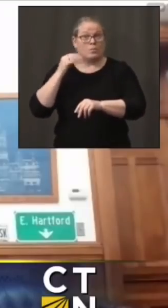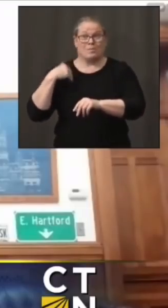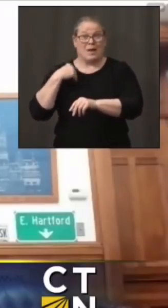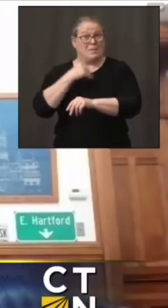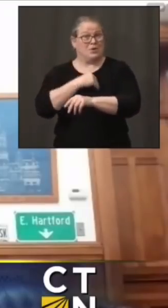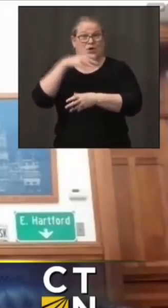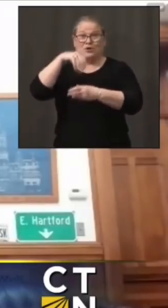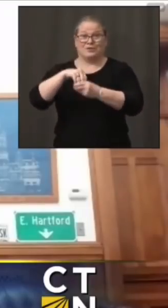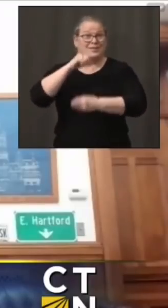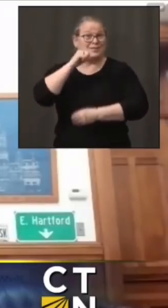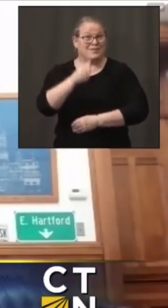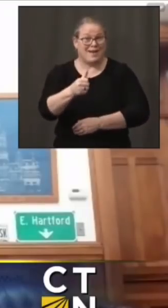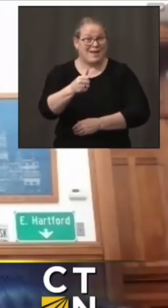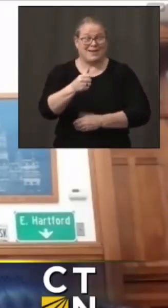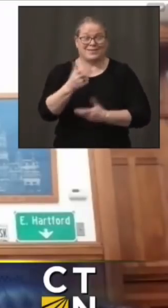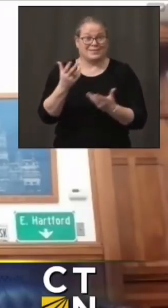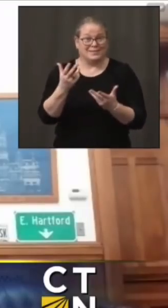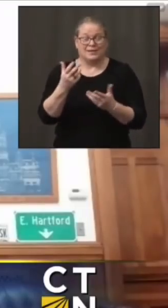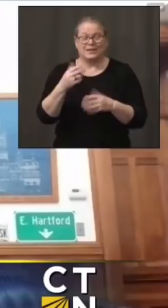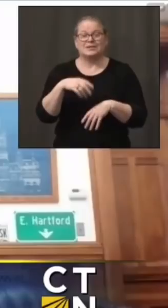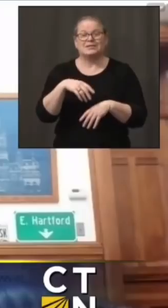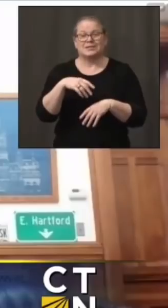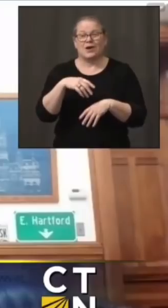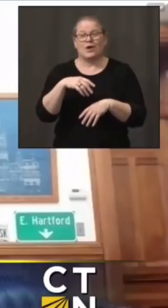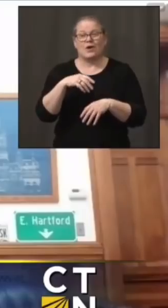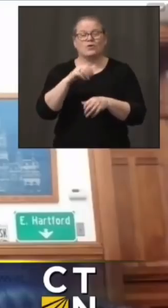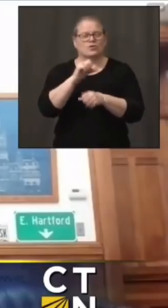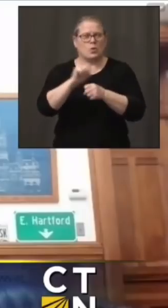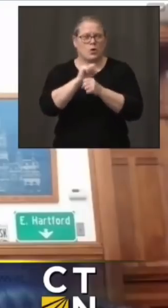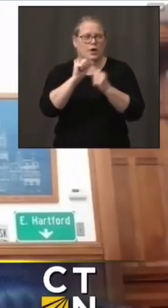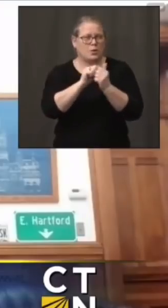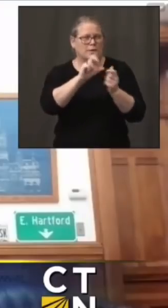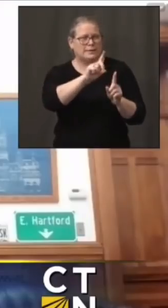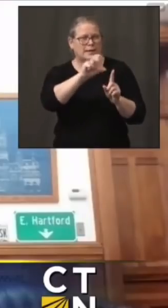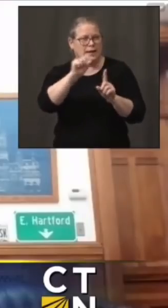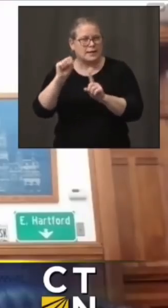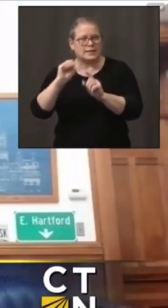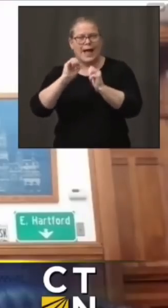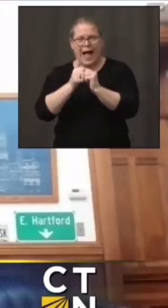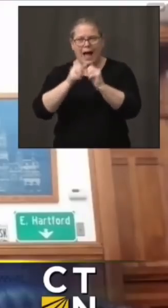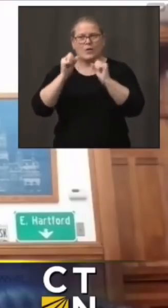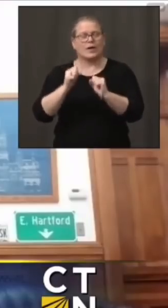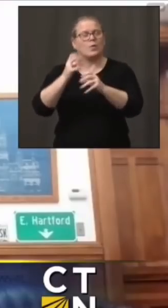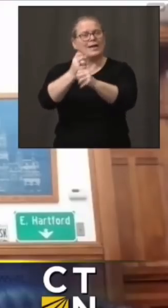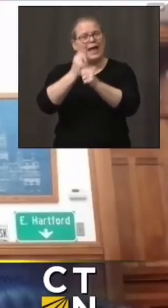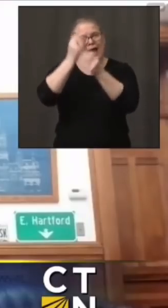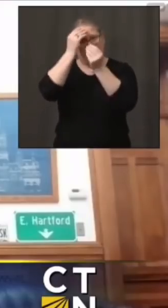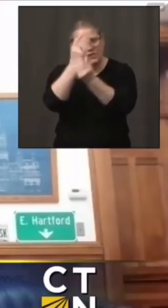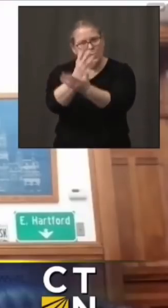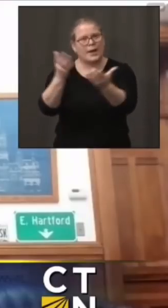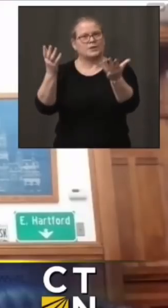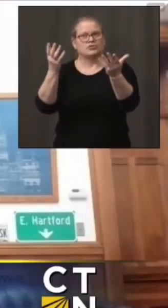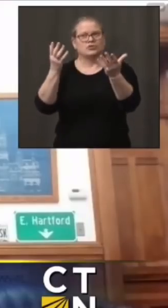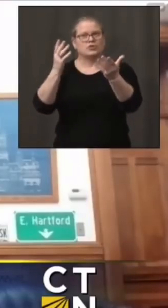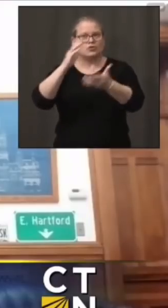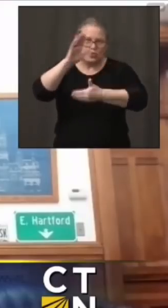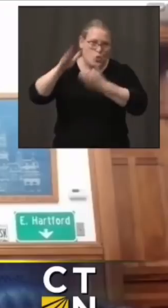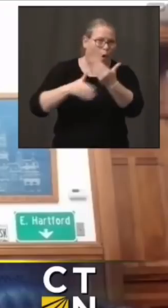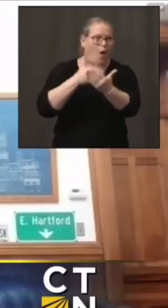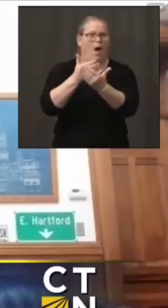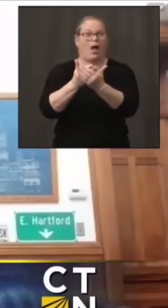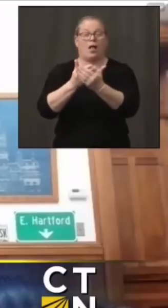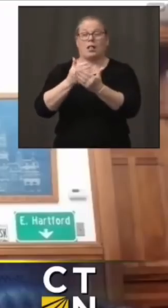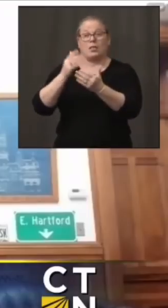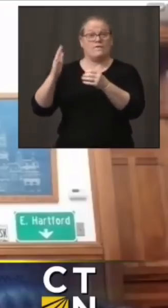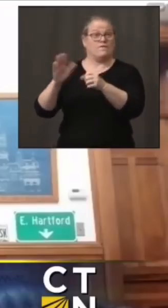the association. So we'll be working with DSS in terms of how we can broadly get the information out once full guidance is